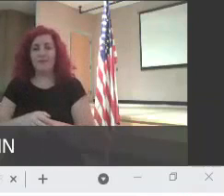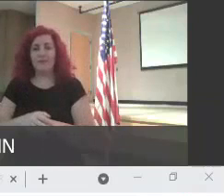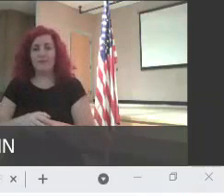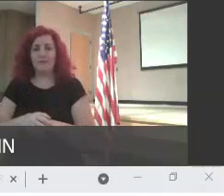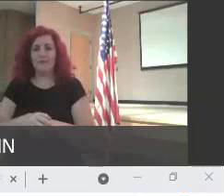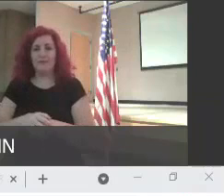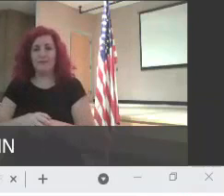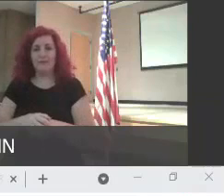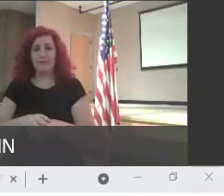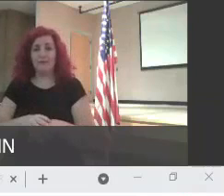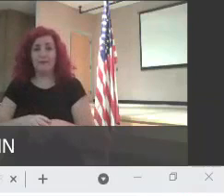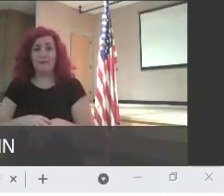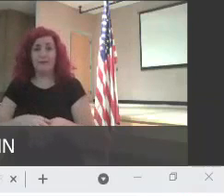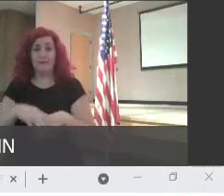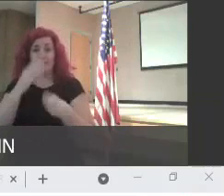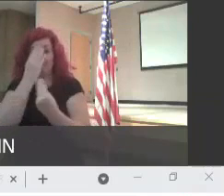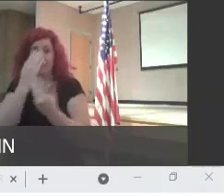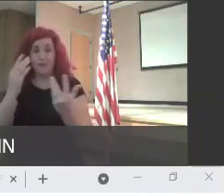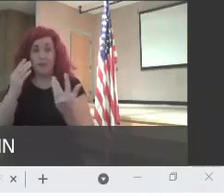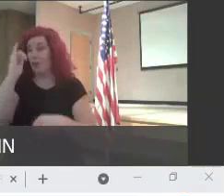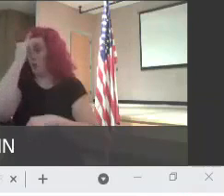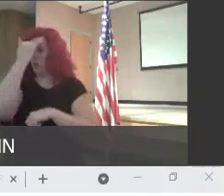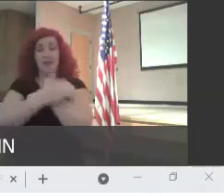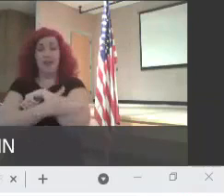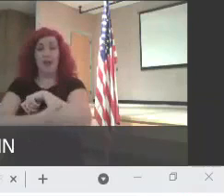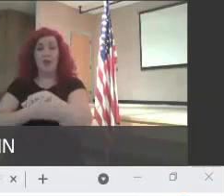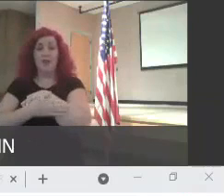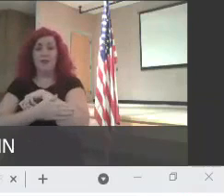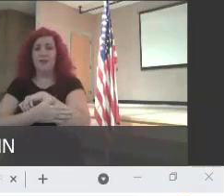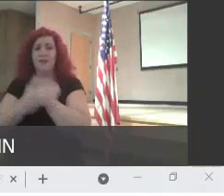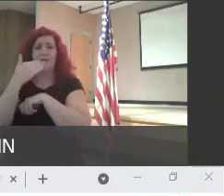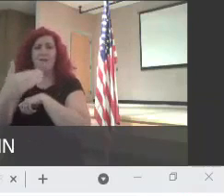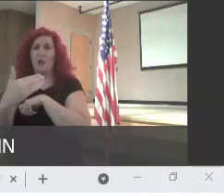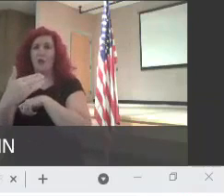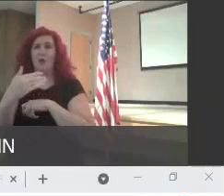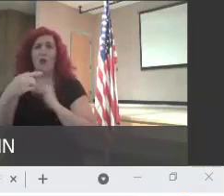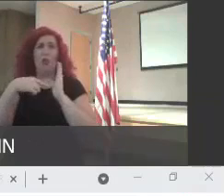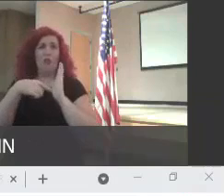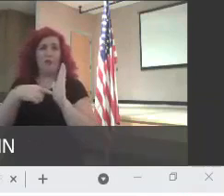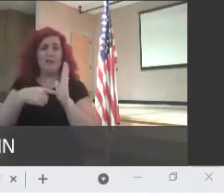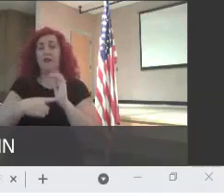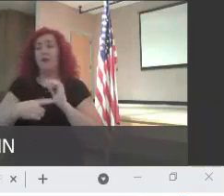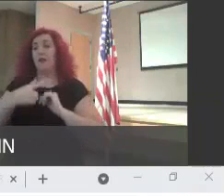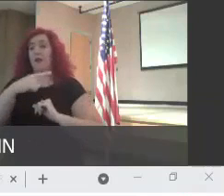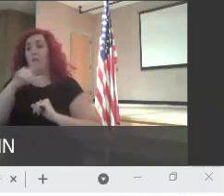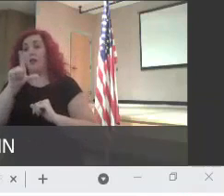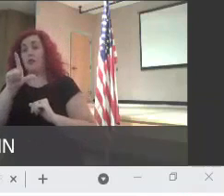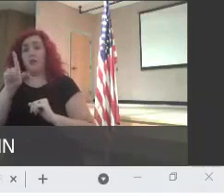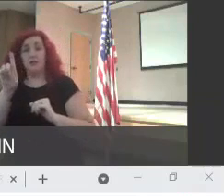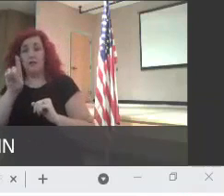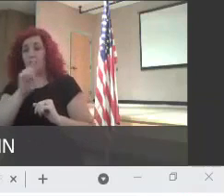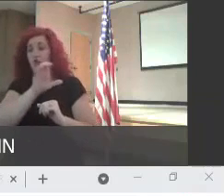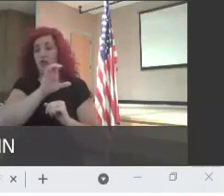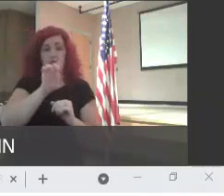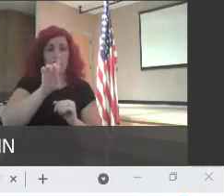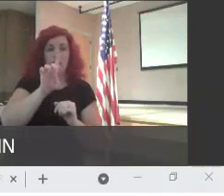that Yuma County is very well represented at the legislative and congressional levels